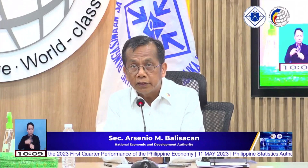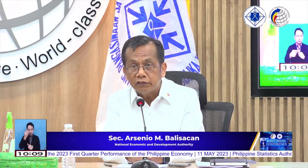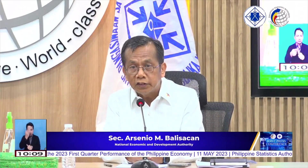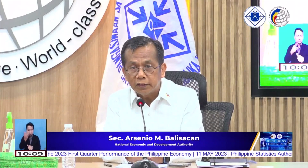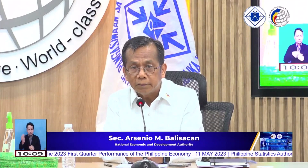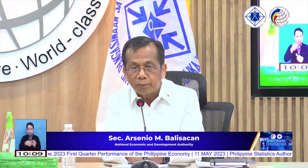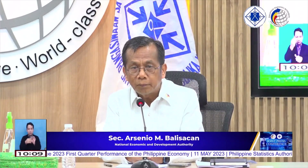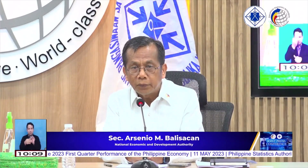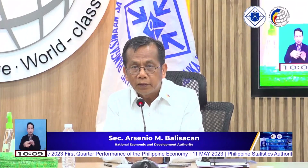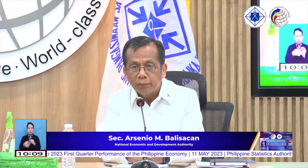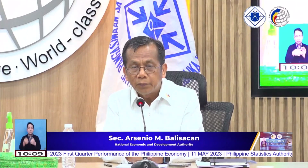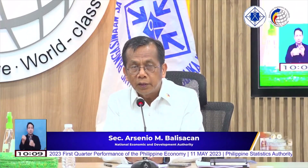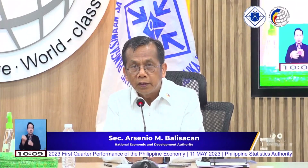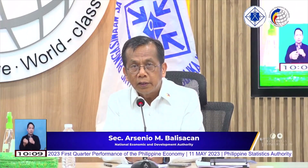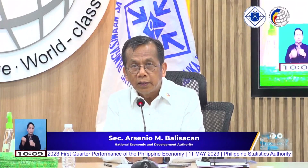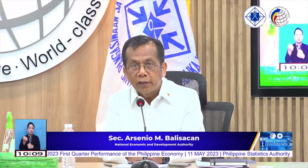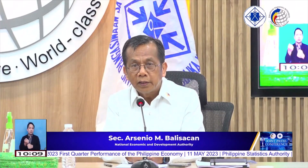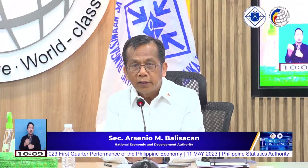year.